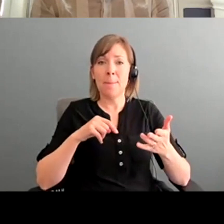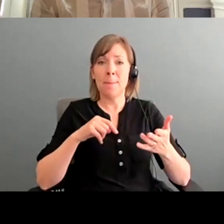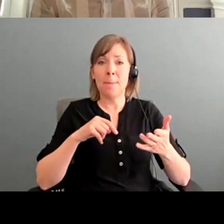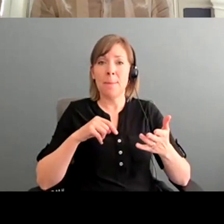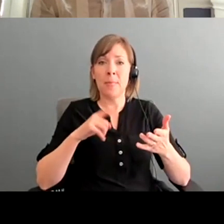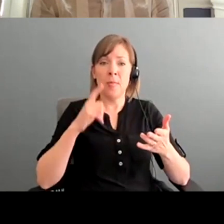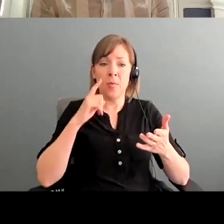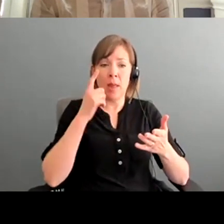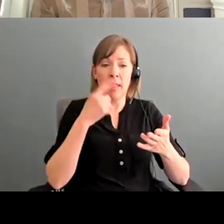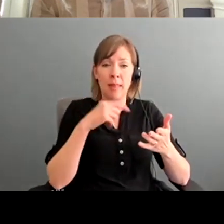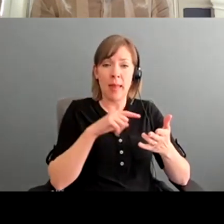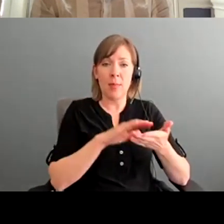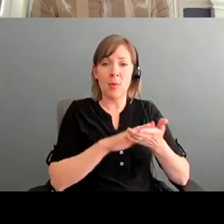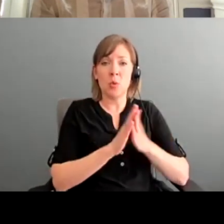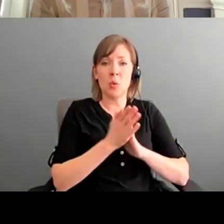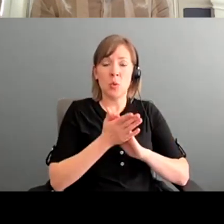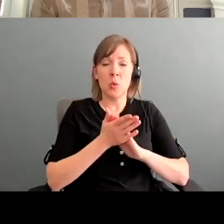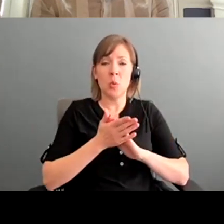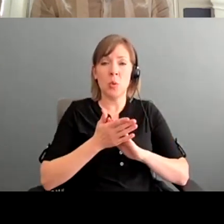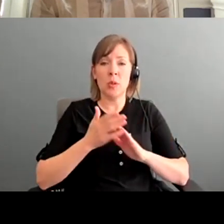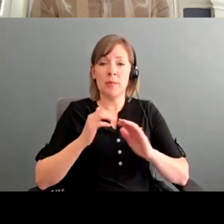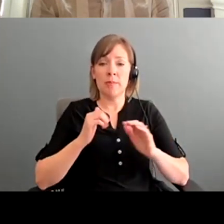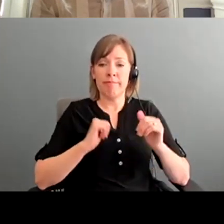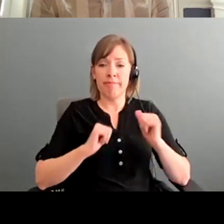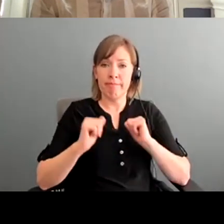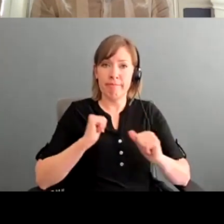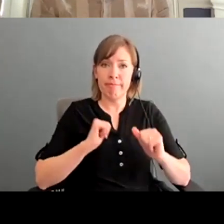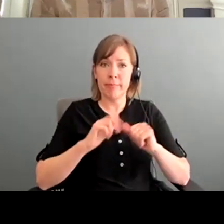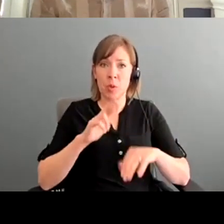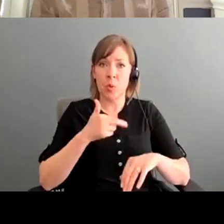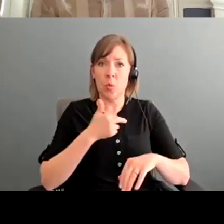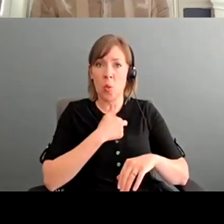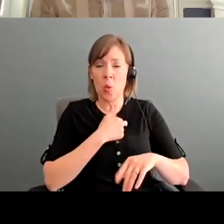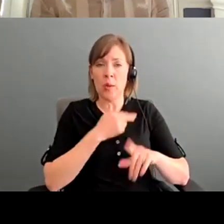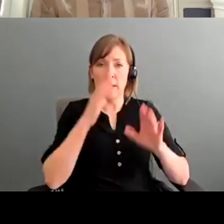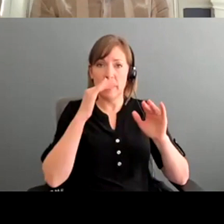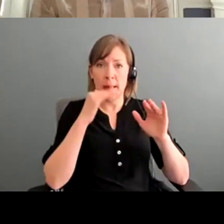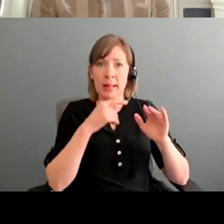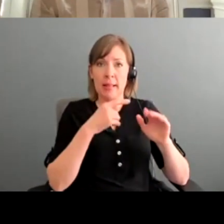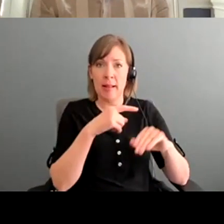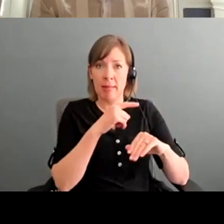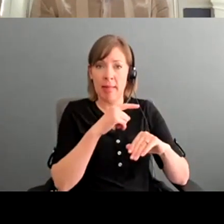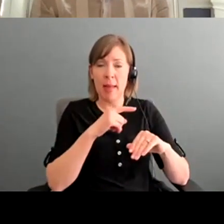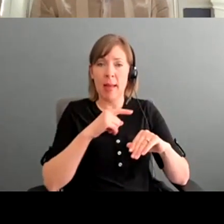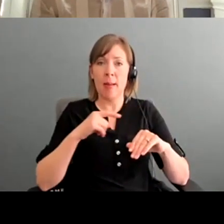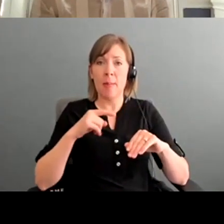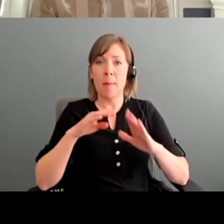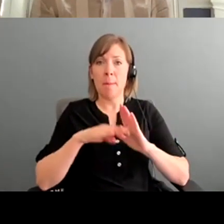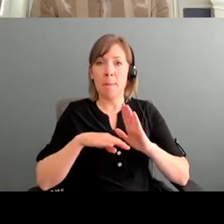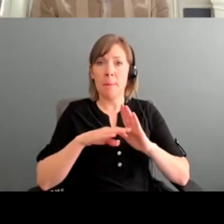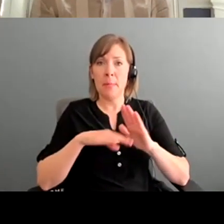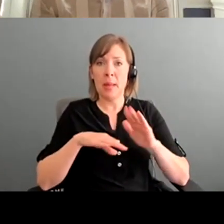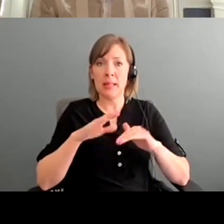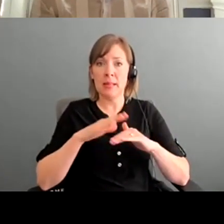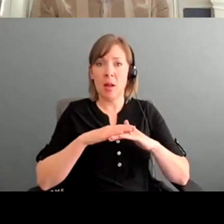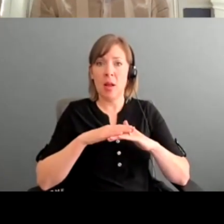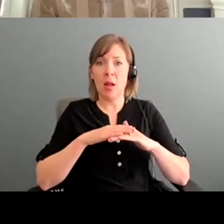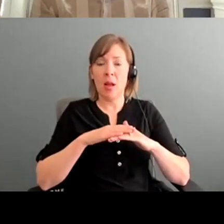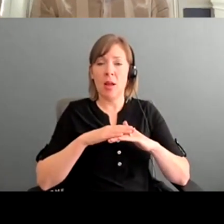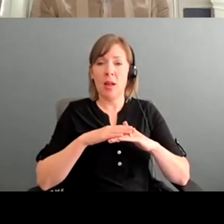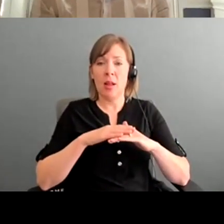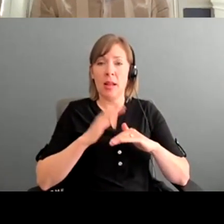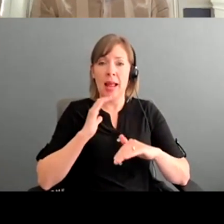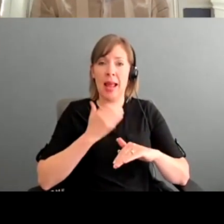for them to play the role that is expected of them based on